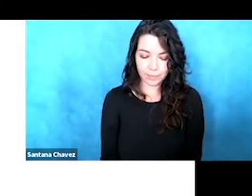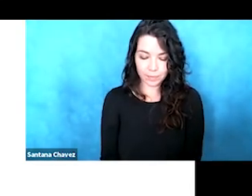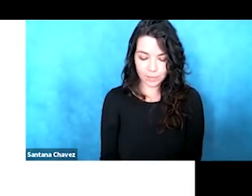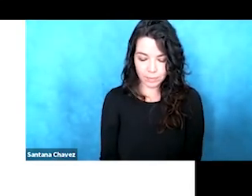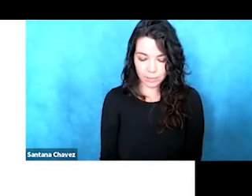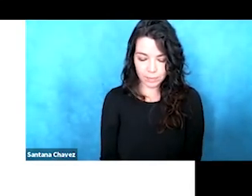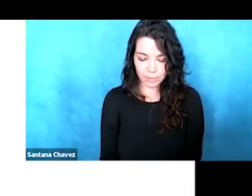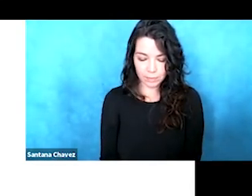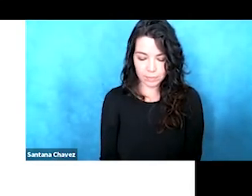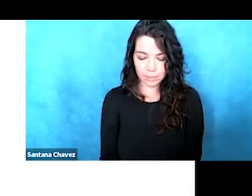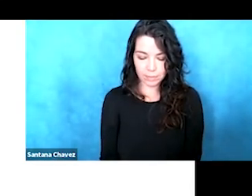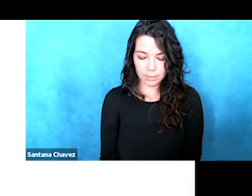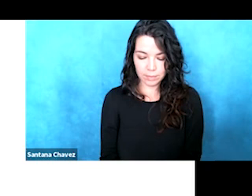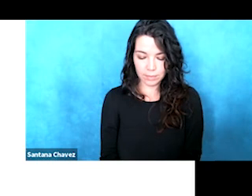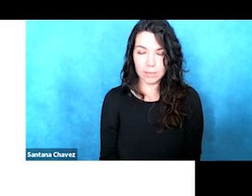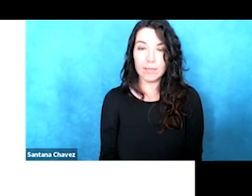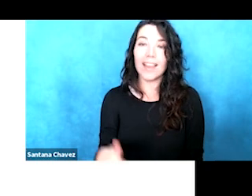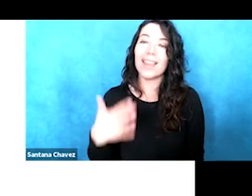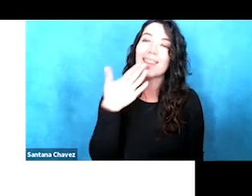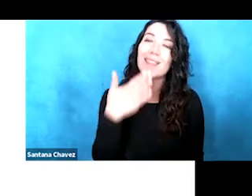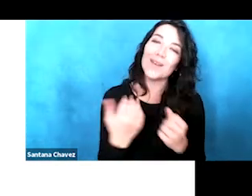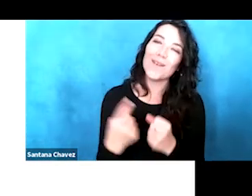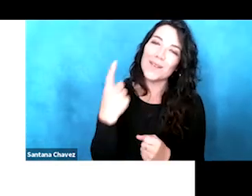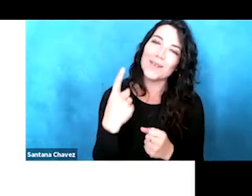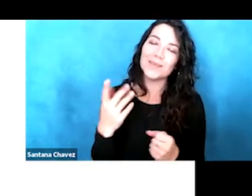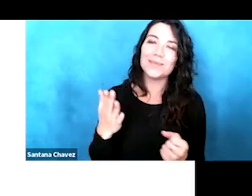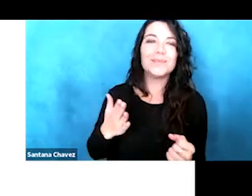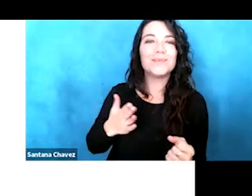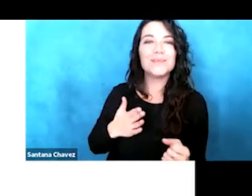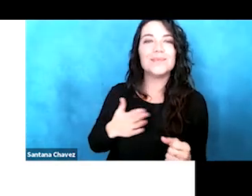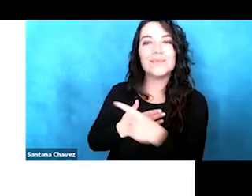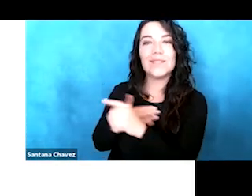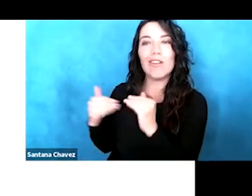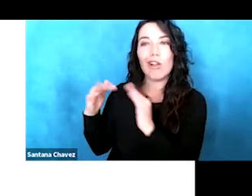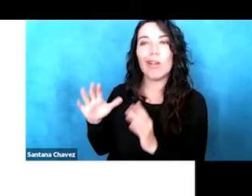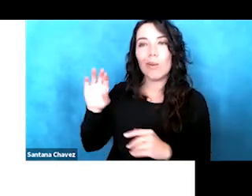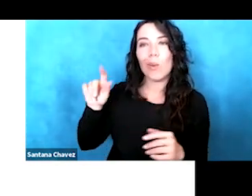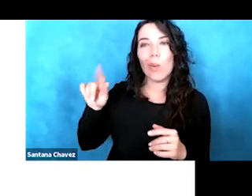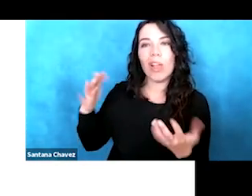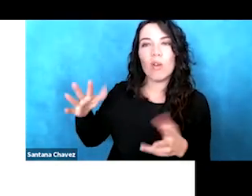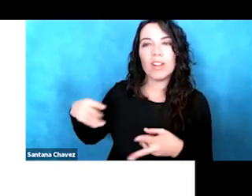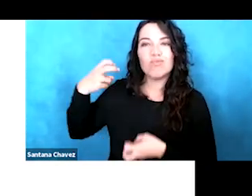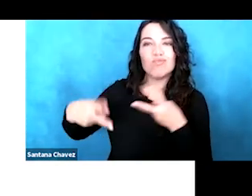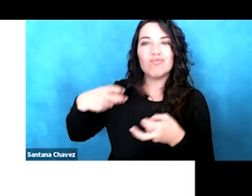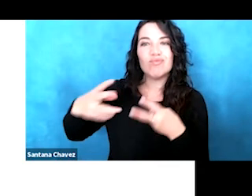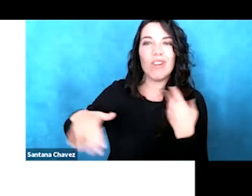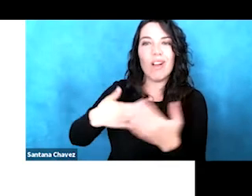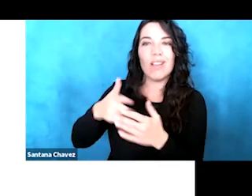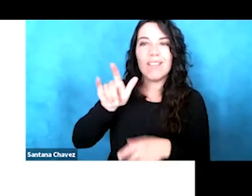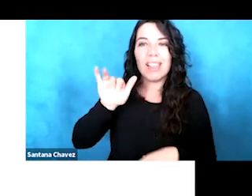Thank you, everyone. My colleague Cole has pasted the links in the chat, so make sure that you save those, and the